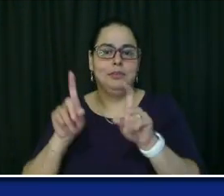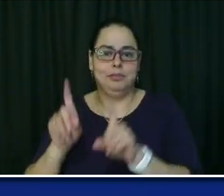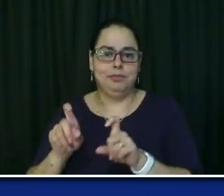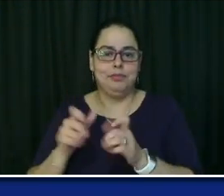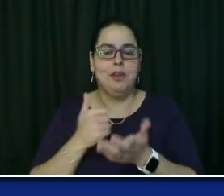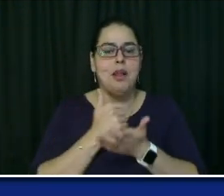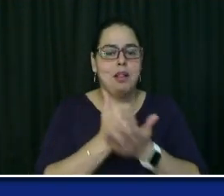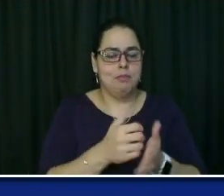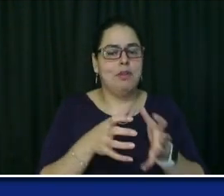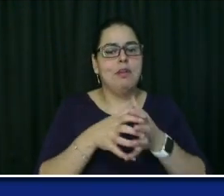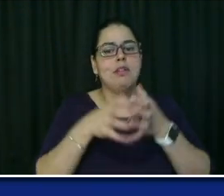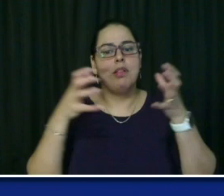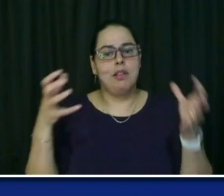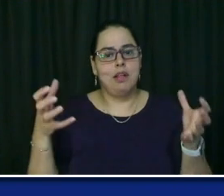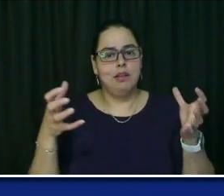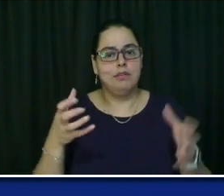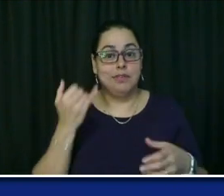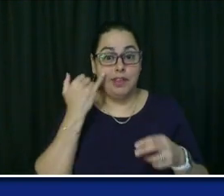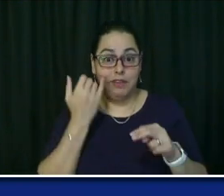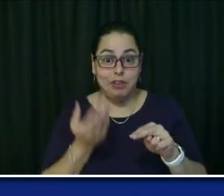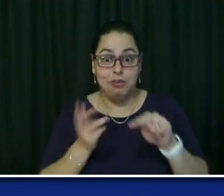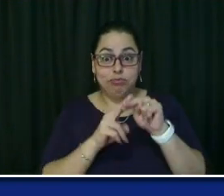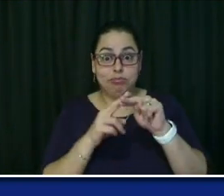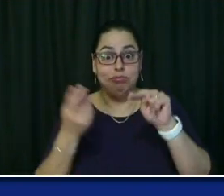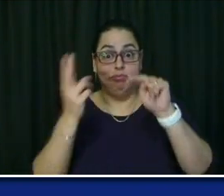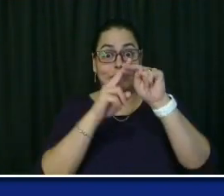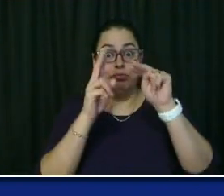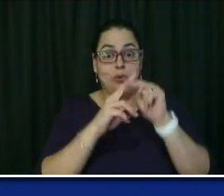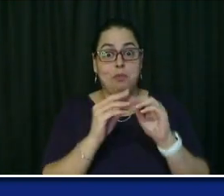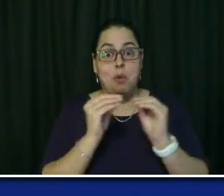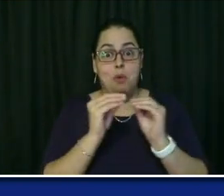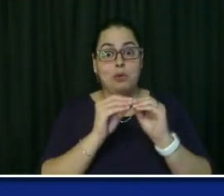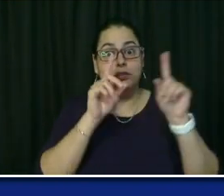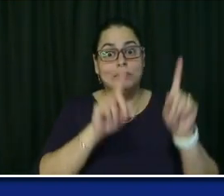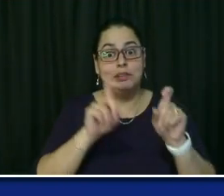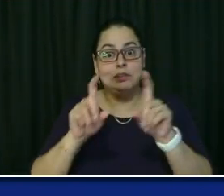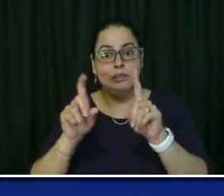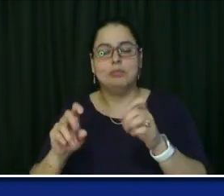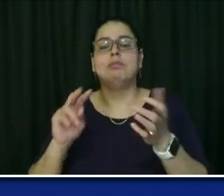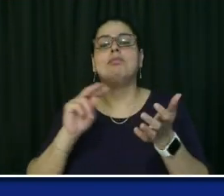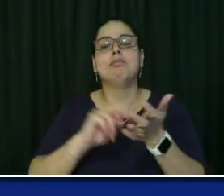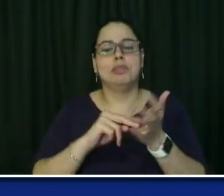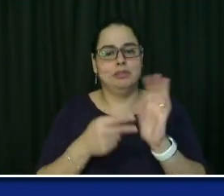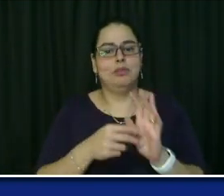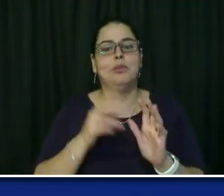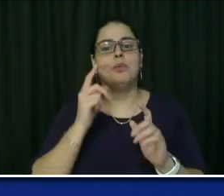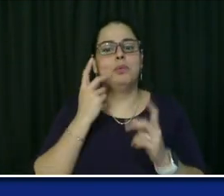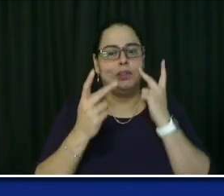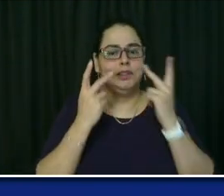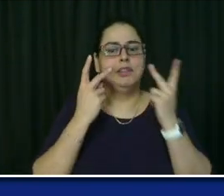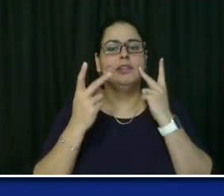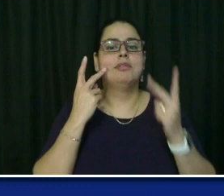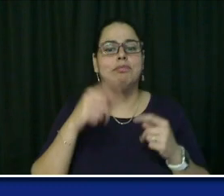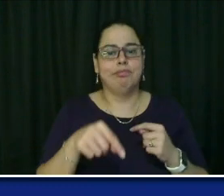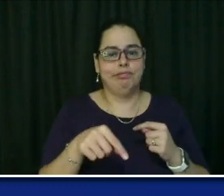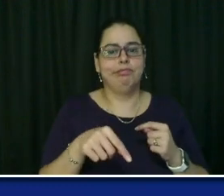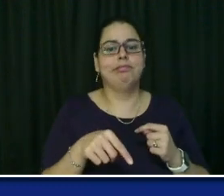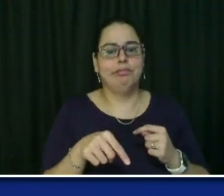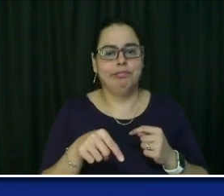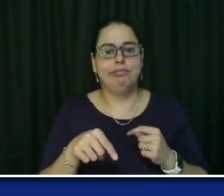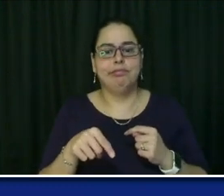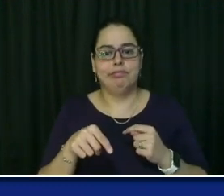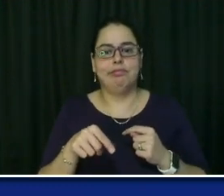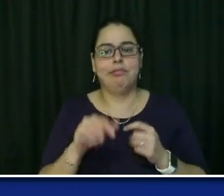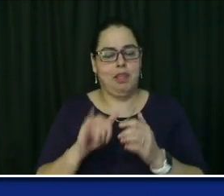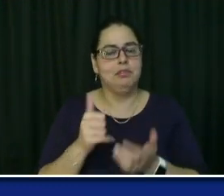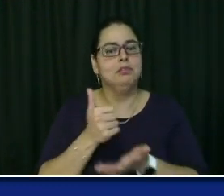jump up, as I said earlier, that would be shocking. And obviously, if the number went down to near zero, we would be ecstatic if that were the case over a multiple number of